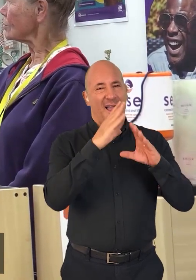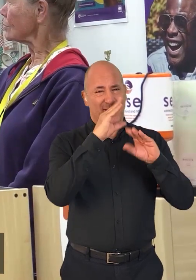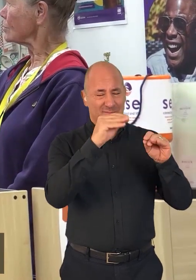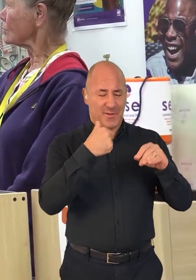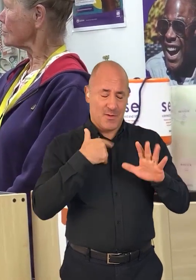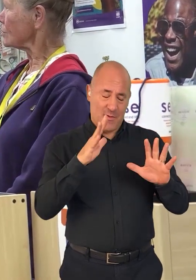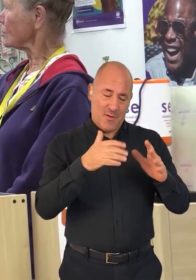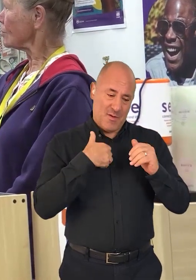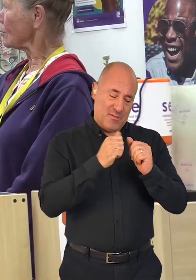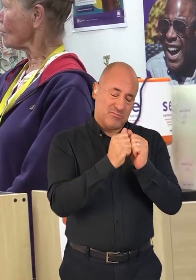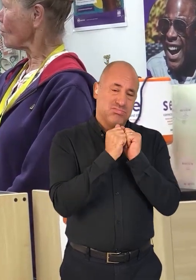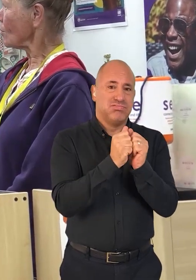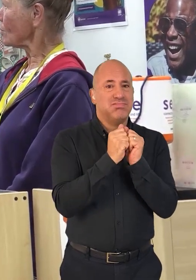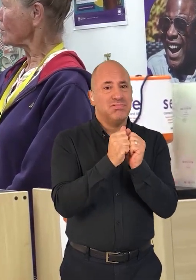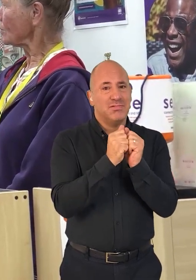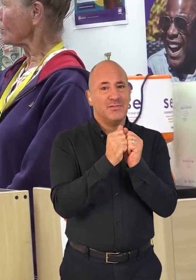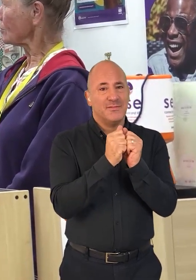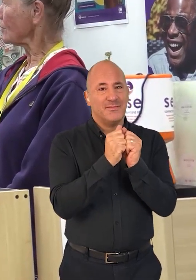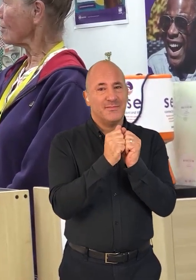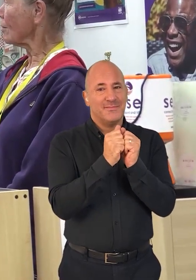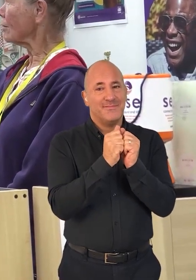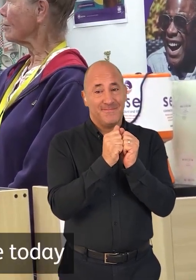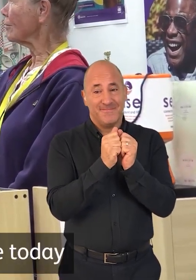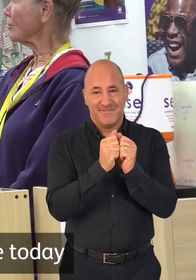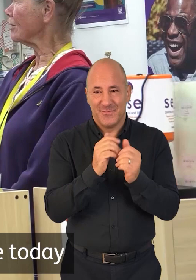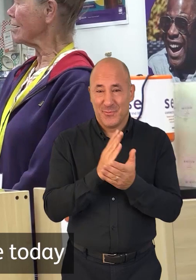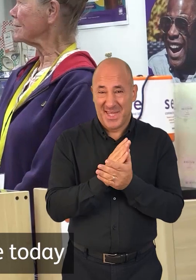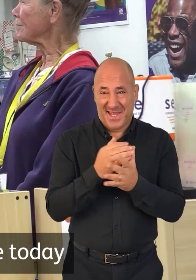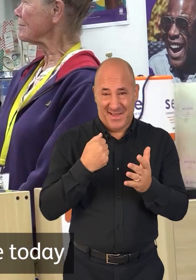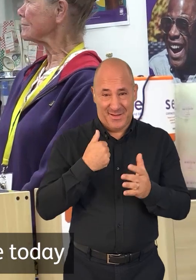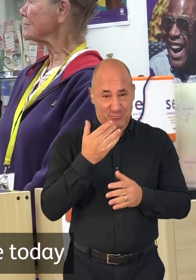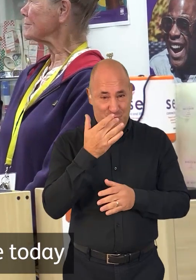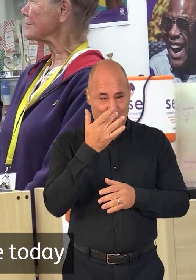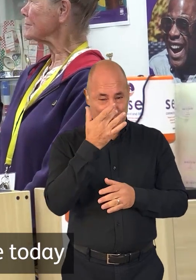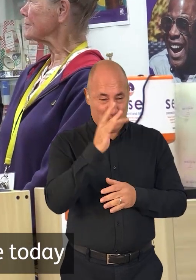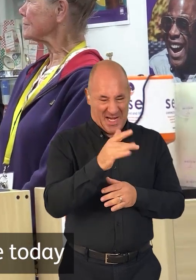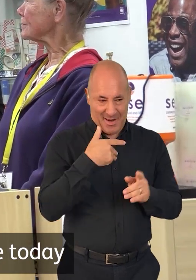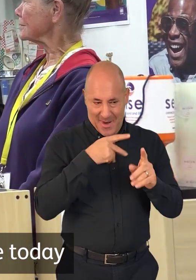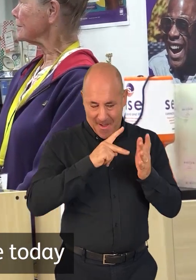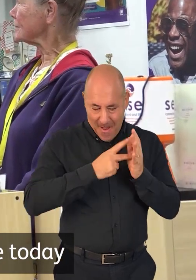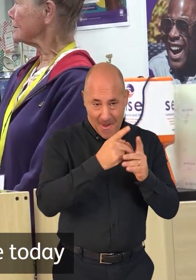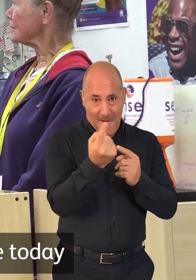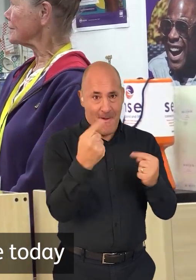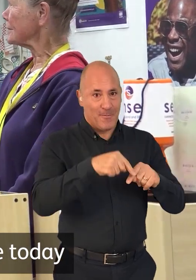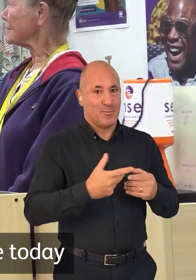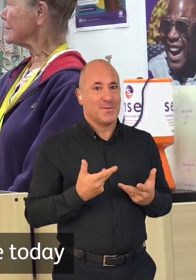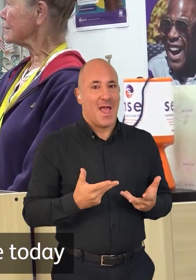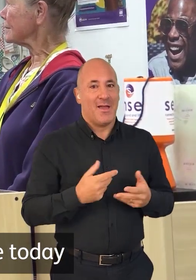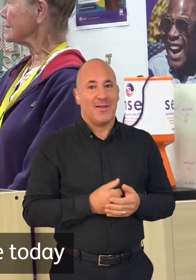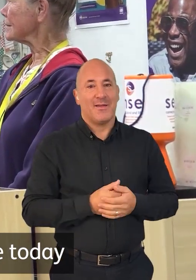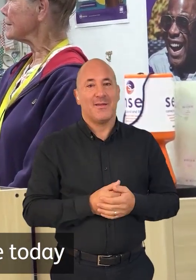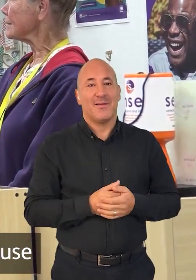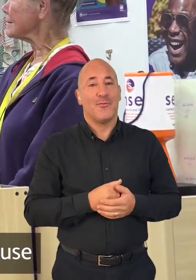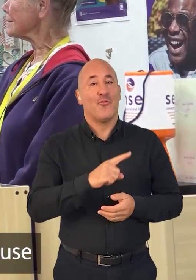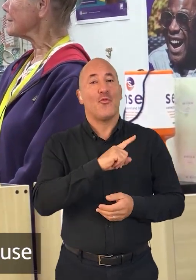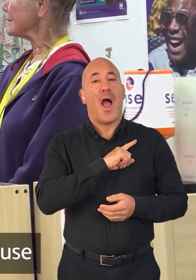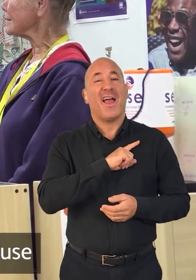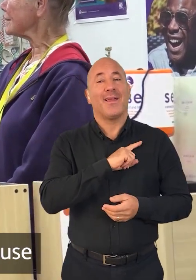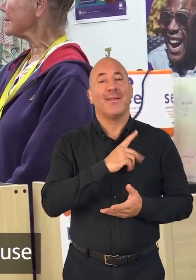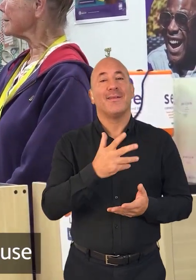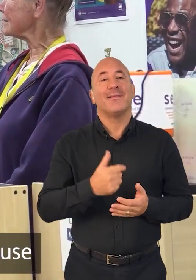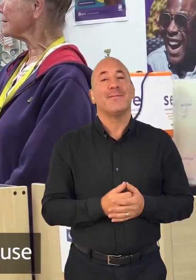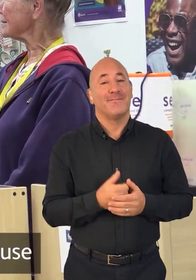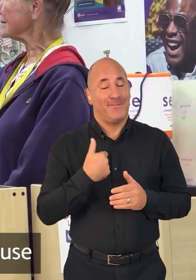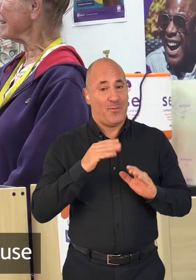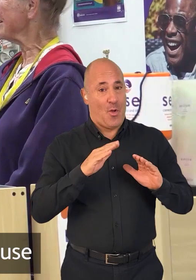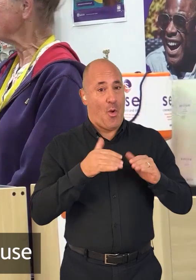with you is our full appreciation. Okay, so actually, we tricked you to be here today. And